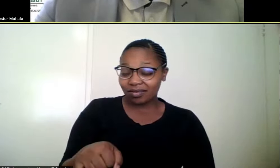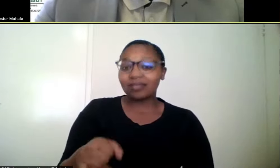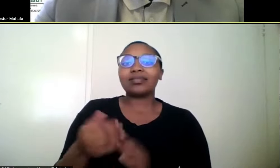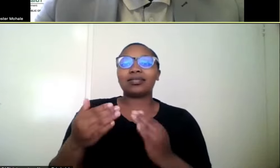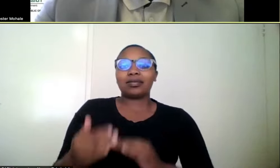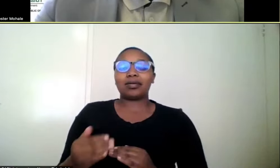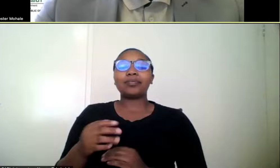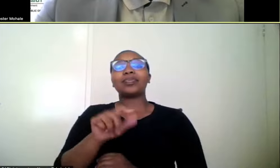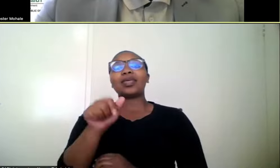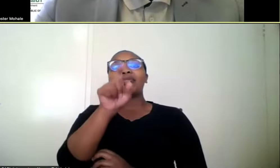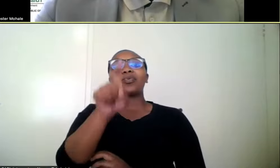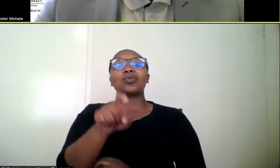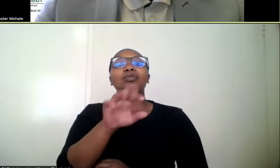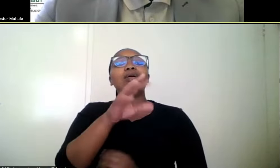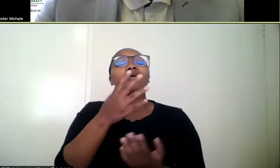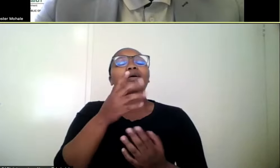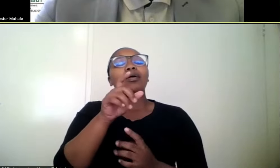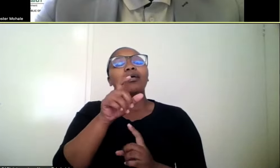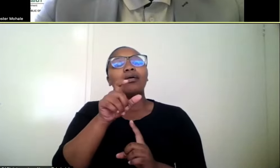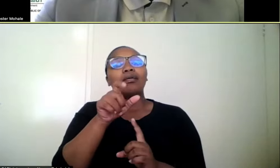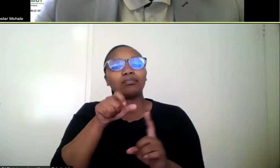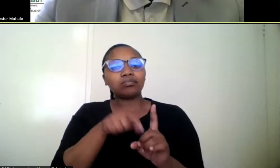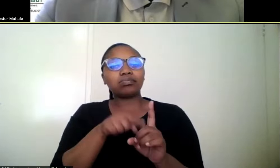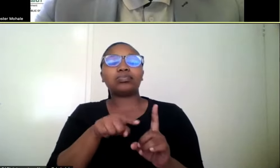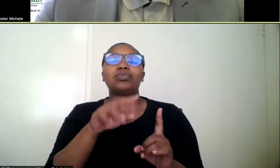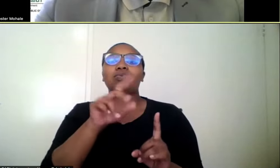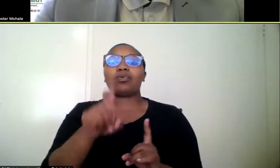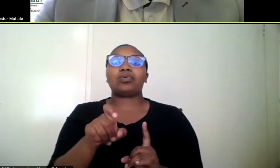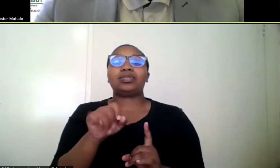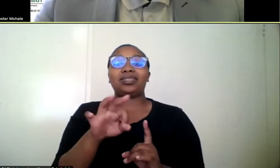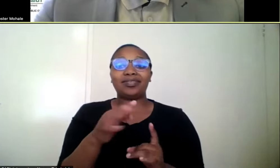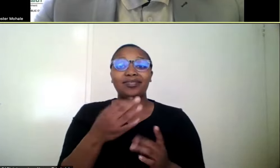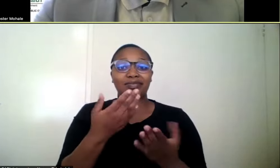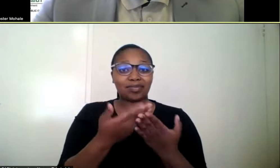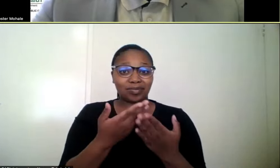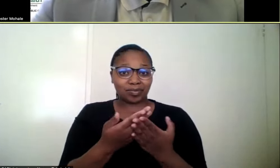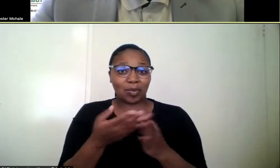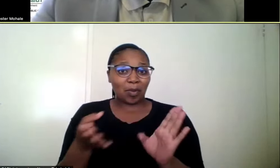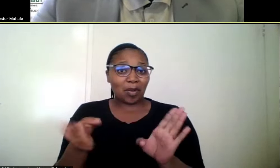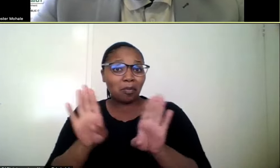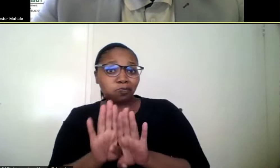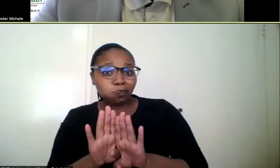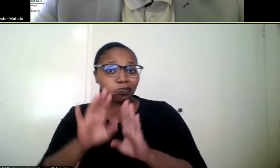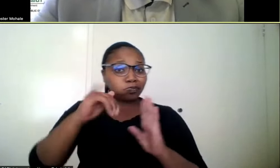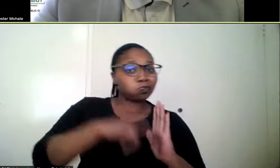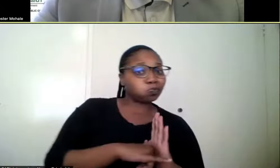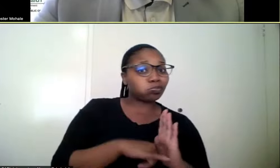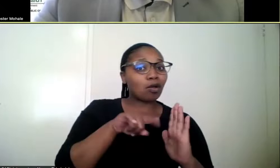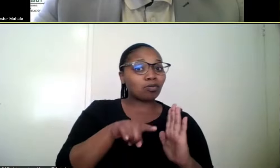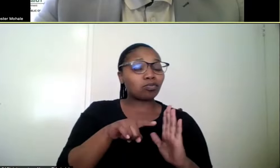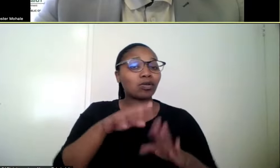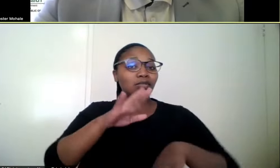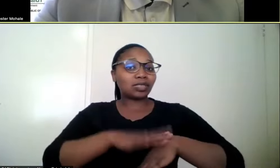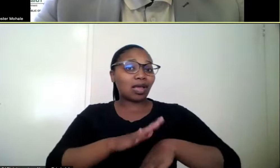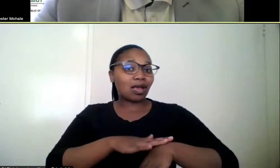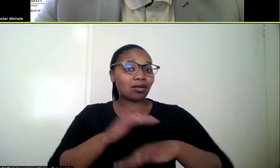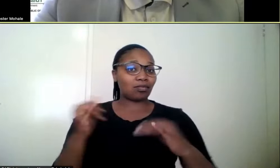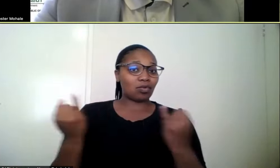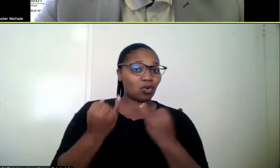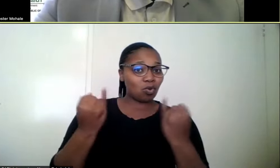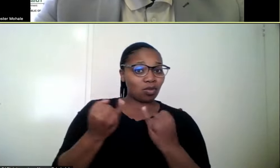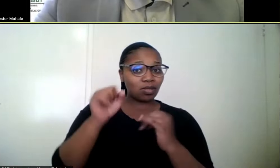season? Don't know what does it mean, but the colleagues will be able to respond. The last question: are we able to determine if those who have